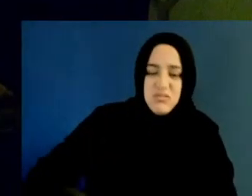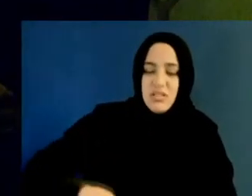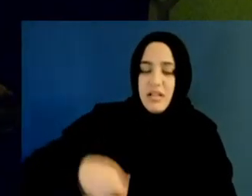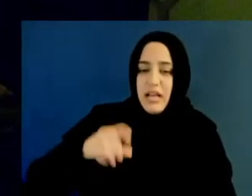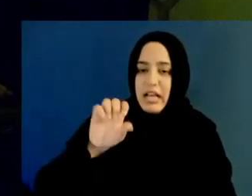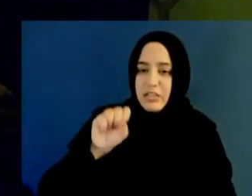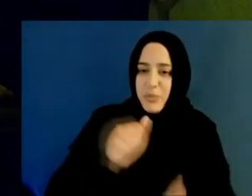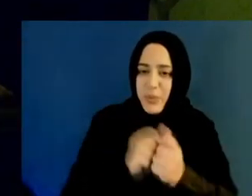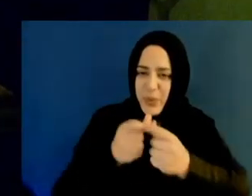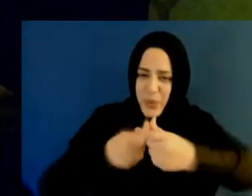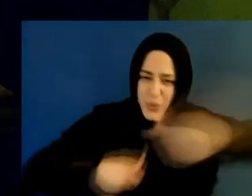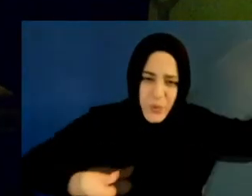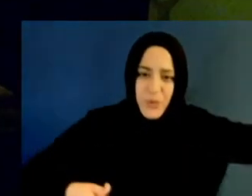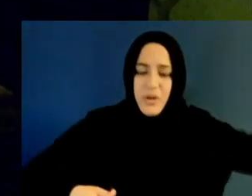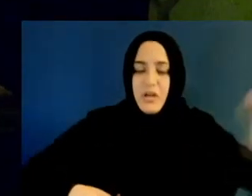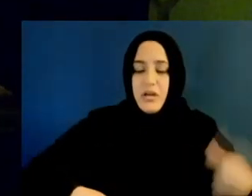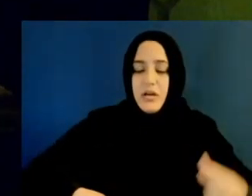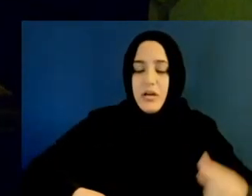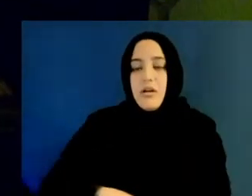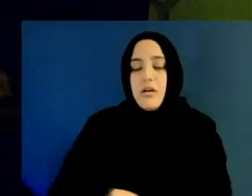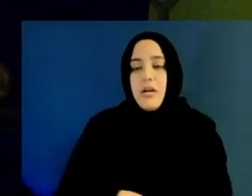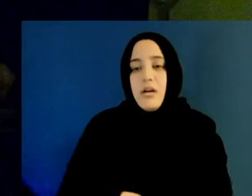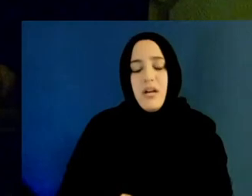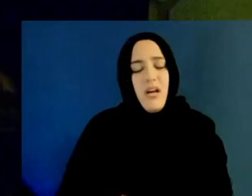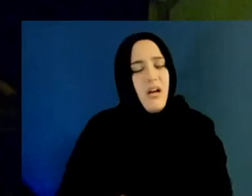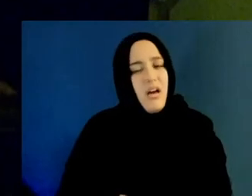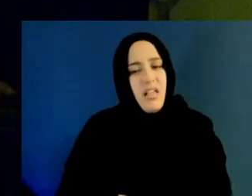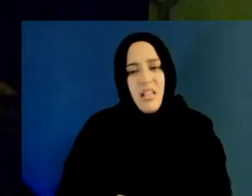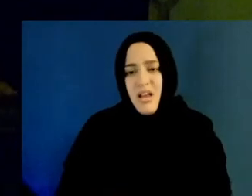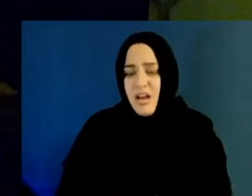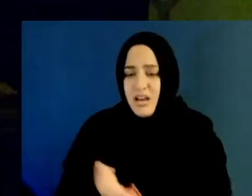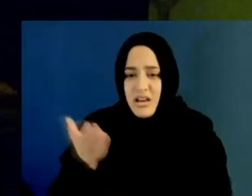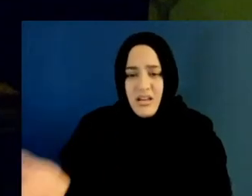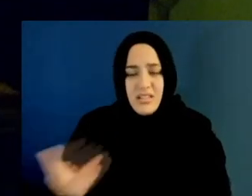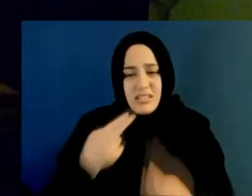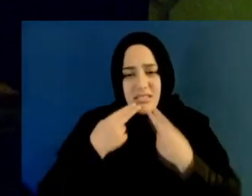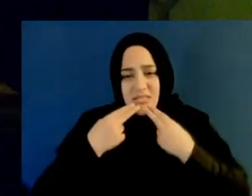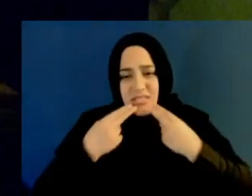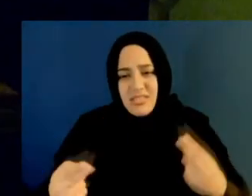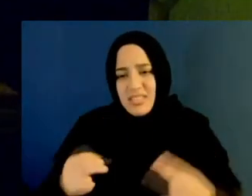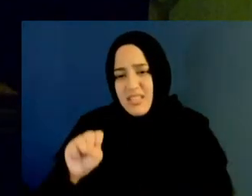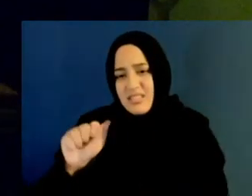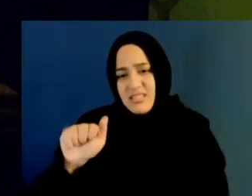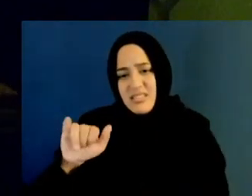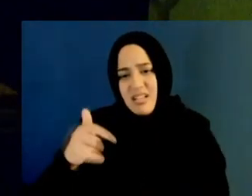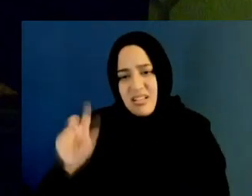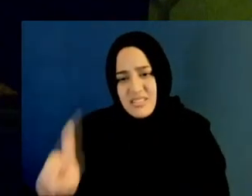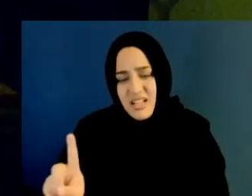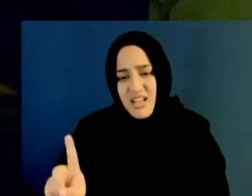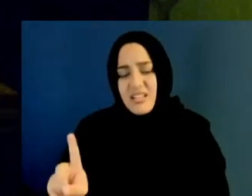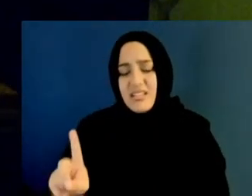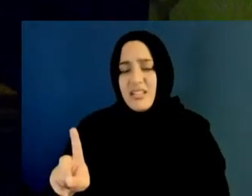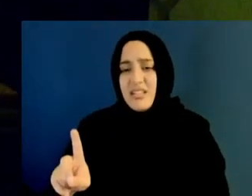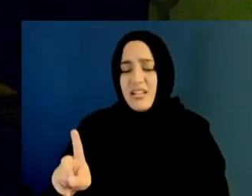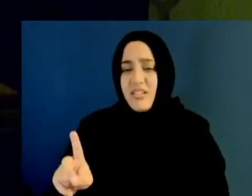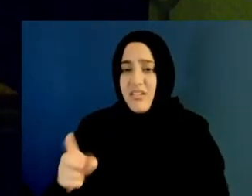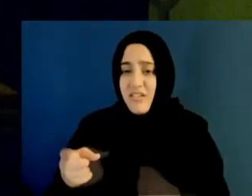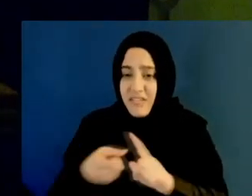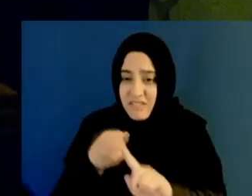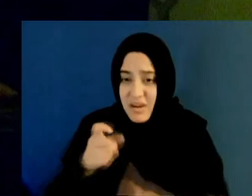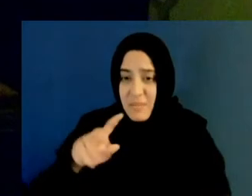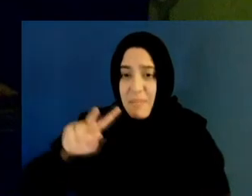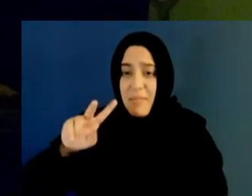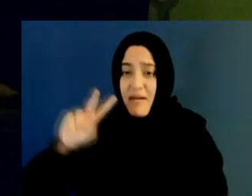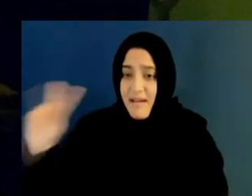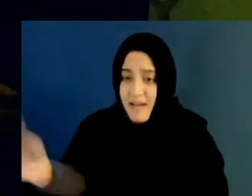A Muslim Imam Sajjad. Do you know, from Karbala to Kufa, from Karbala to Kufa